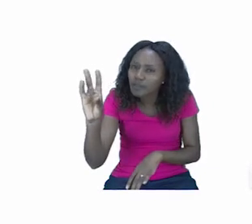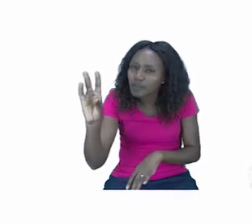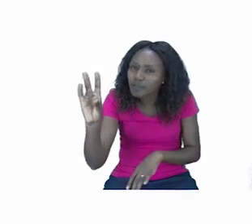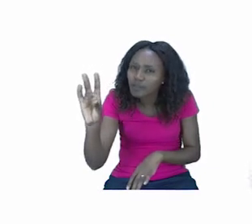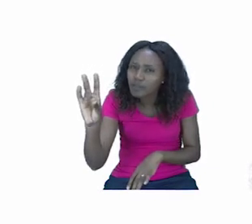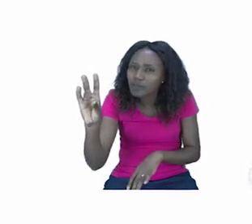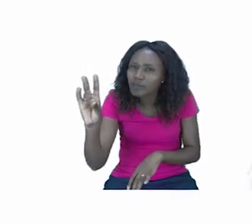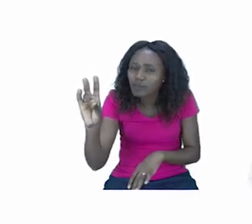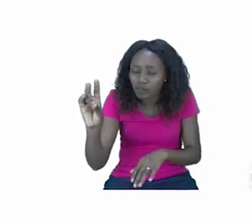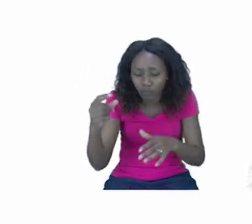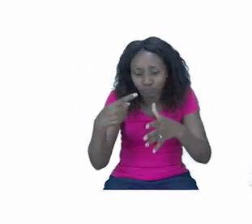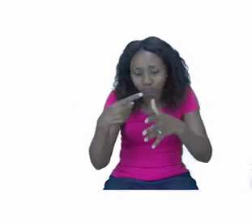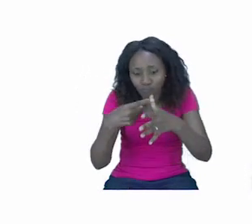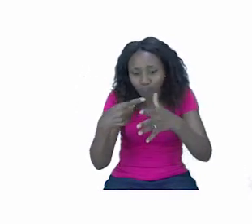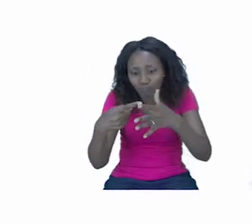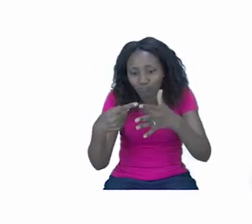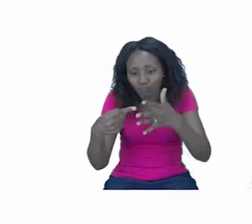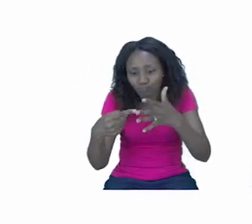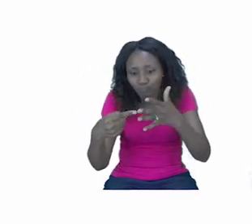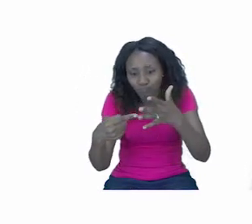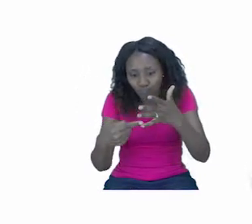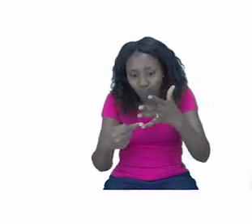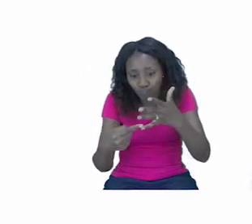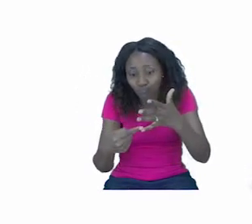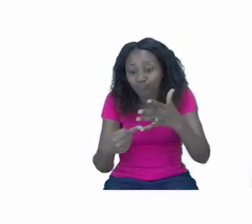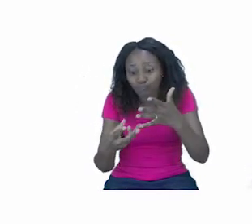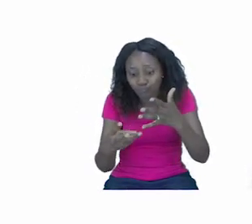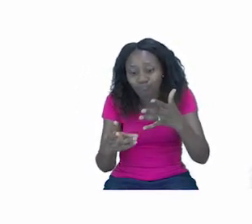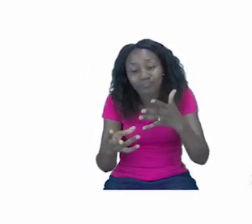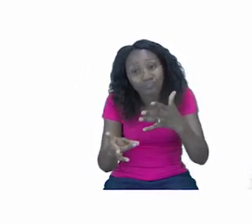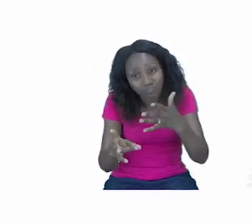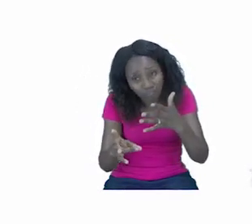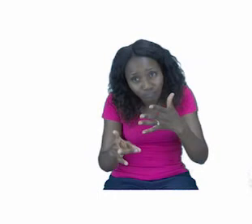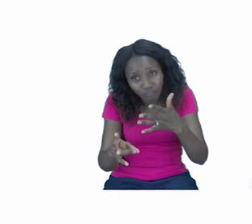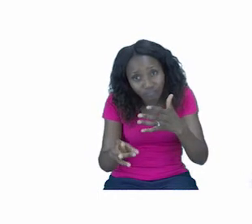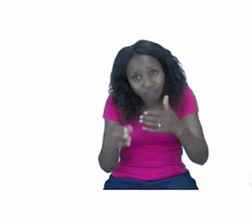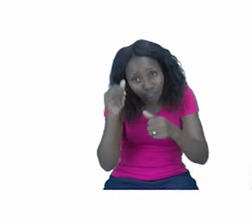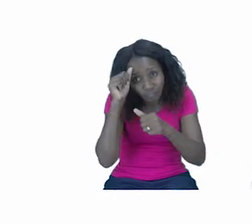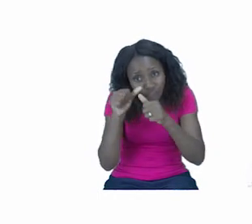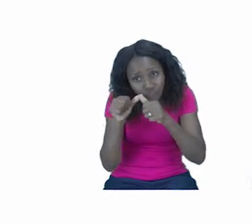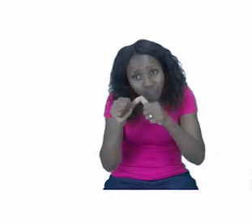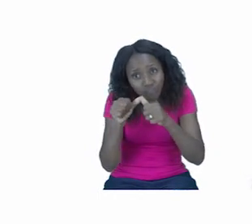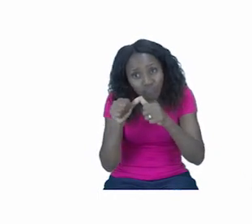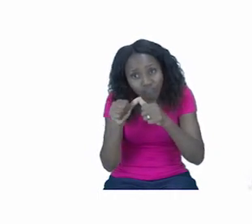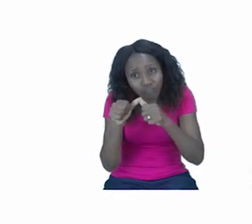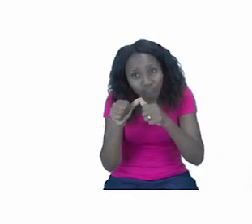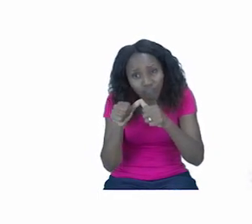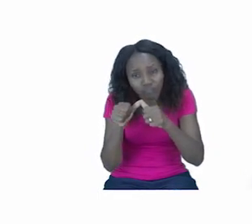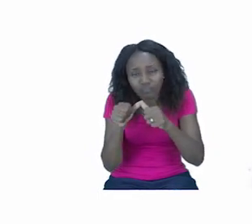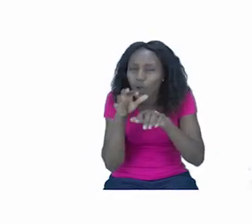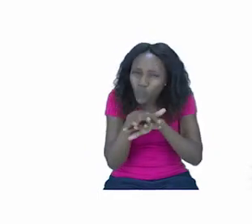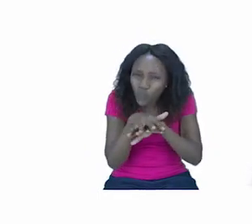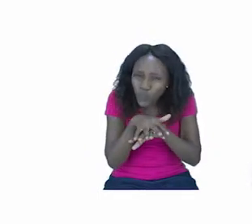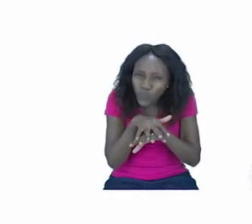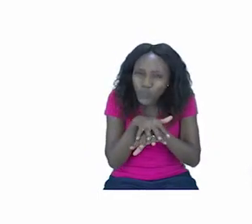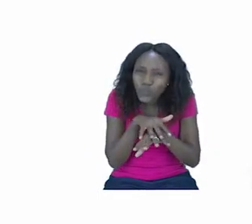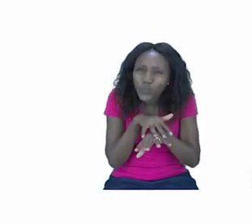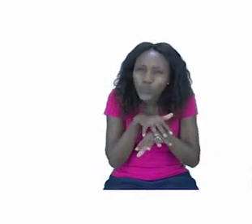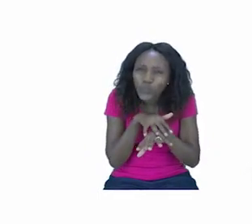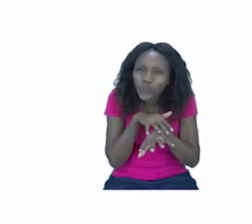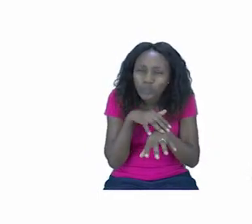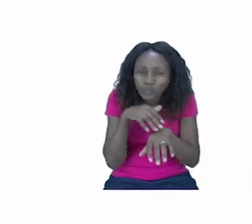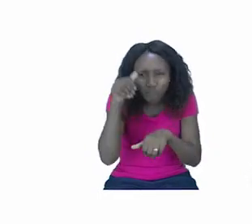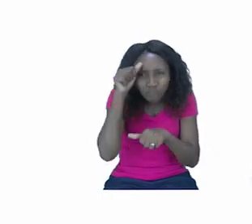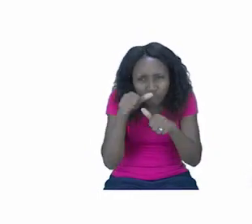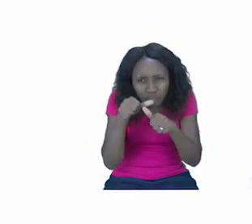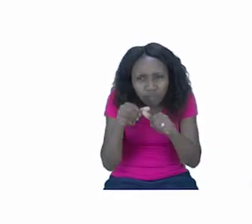use one day for 2 numbers. Take your time, remember our song, and